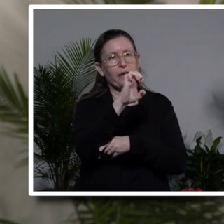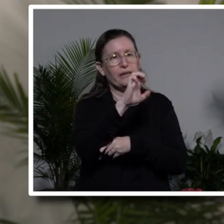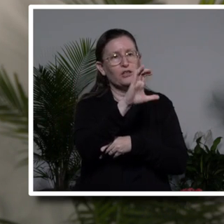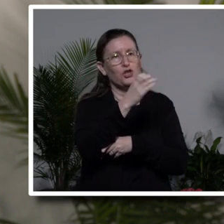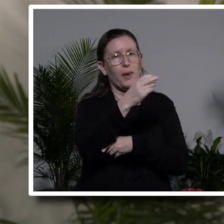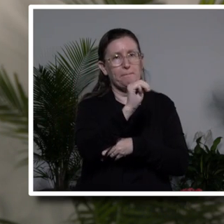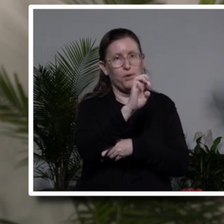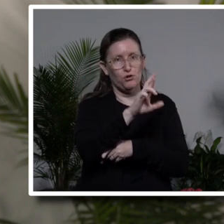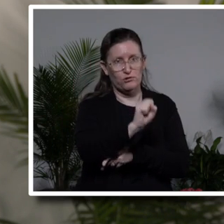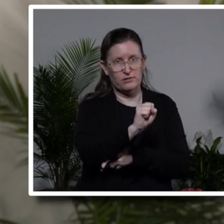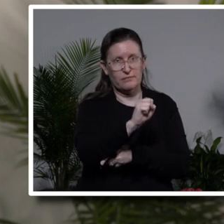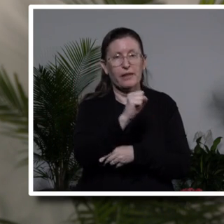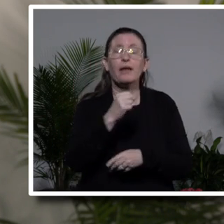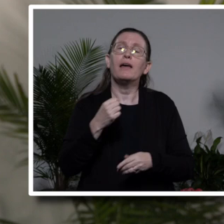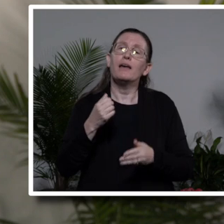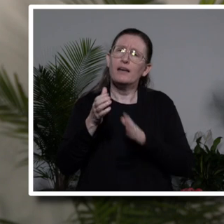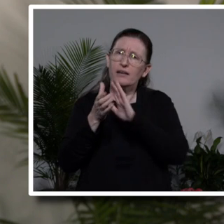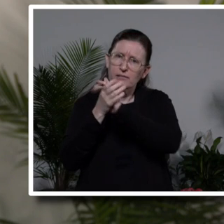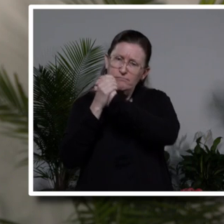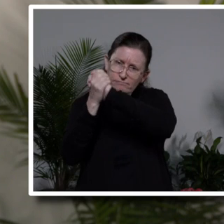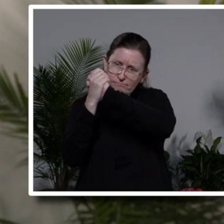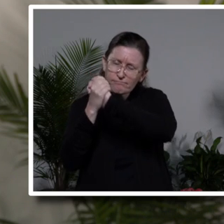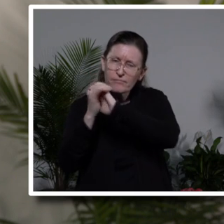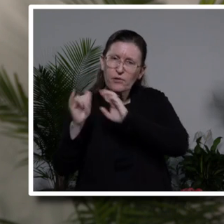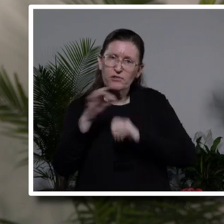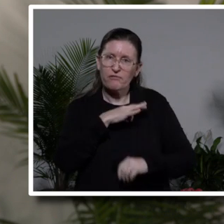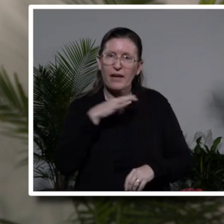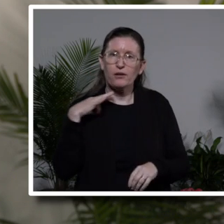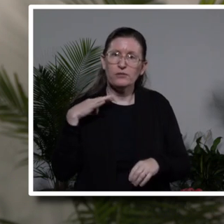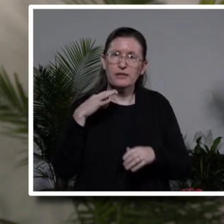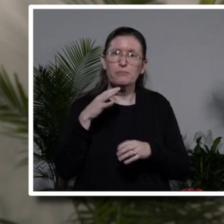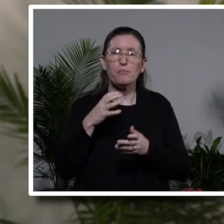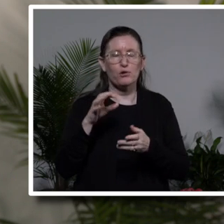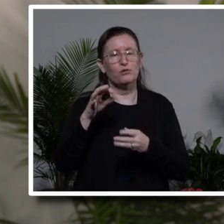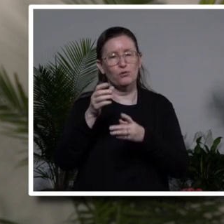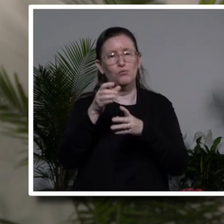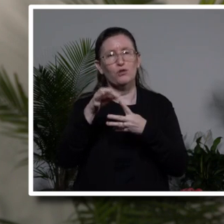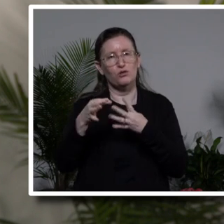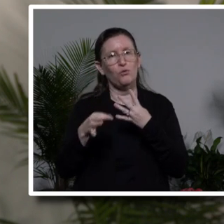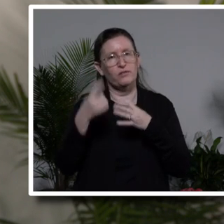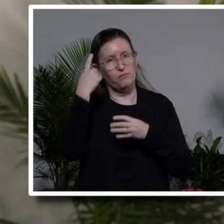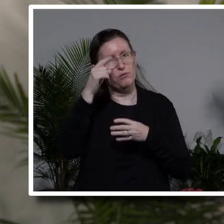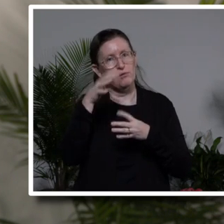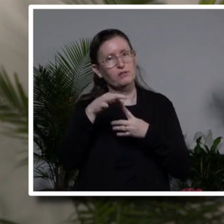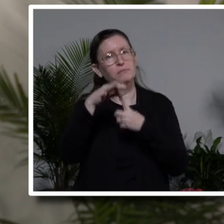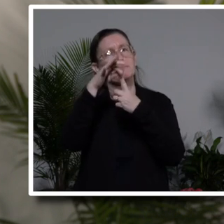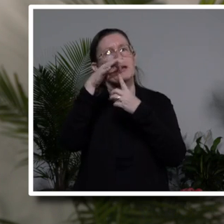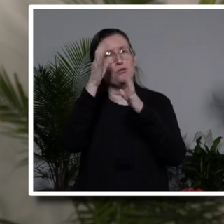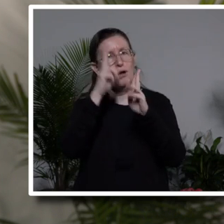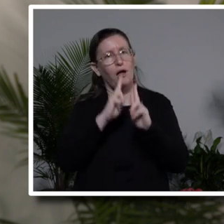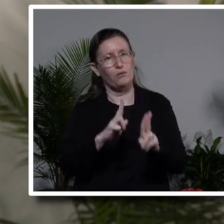Please join me in congratulating these faculty members who were chosen for these special honors.